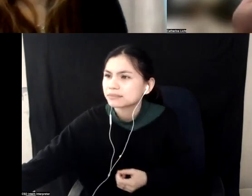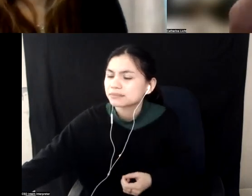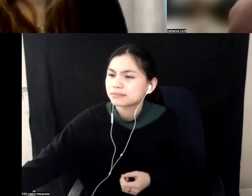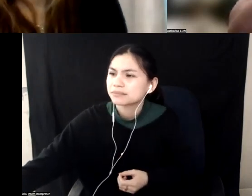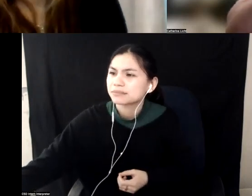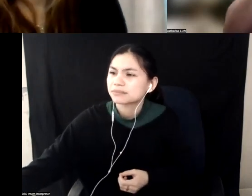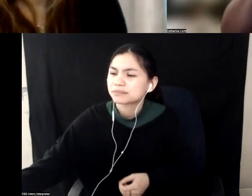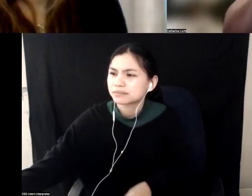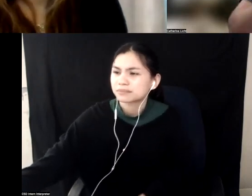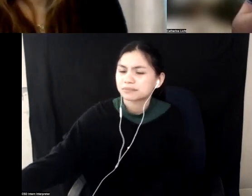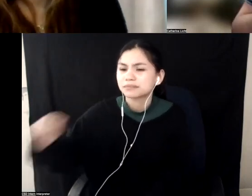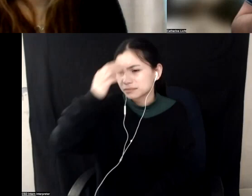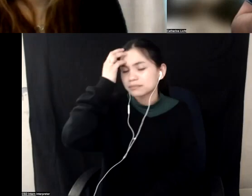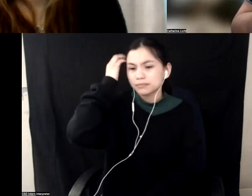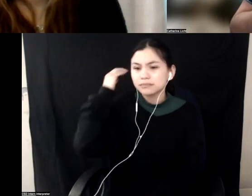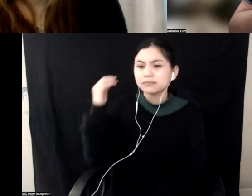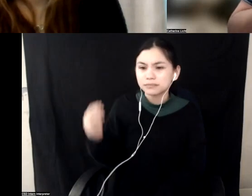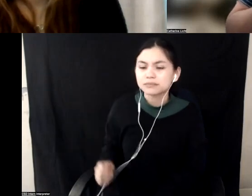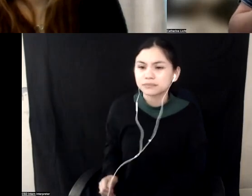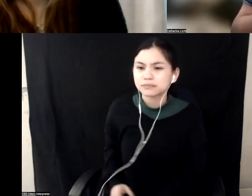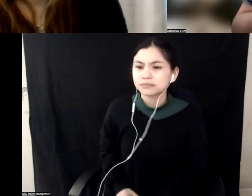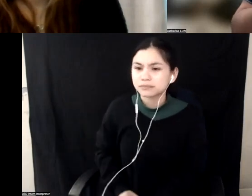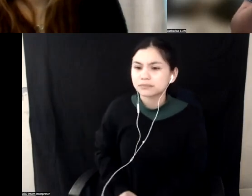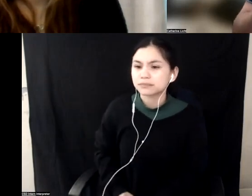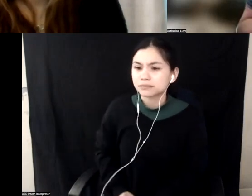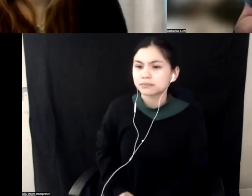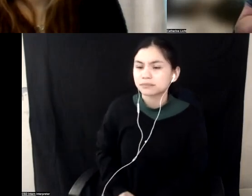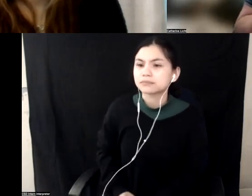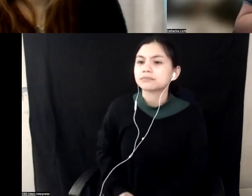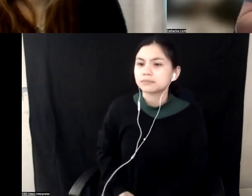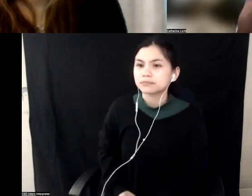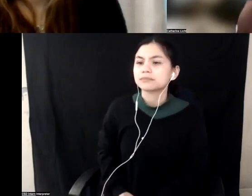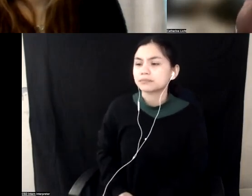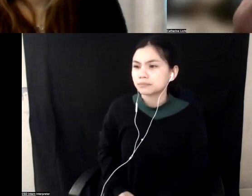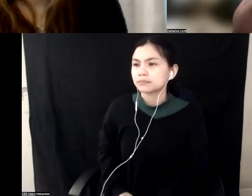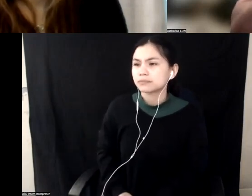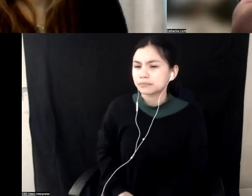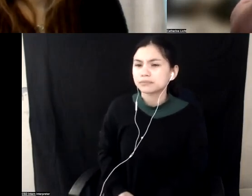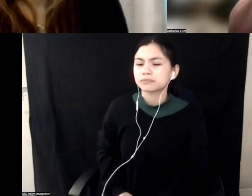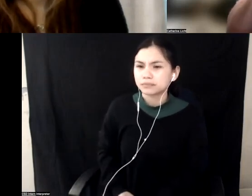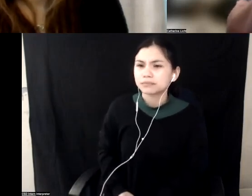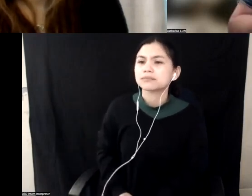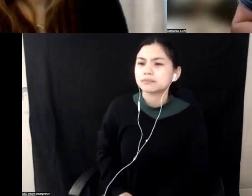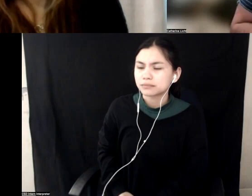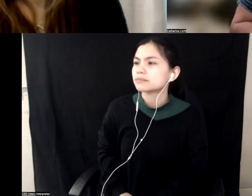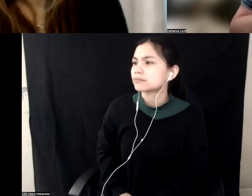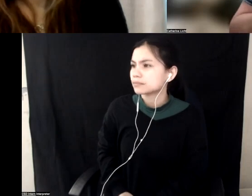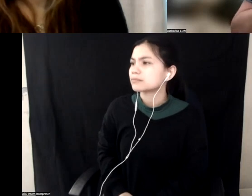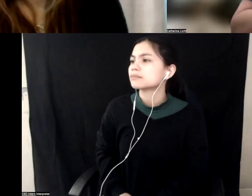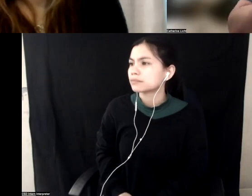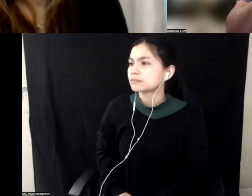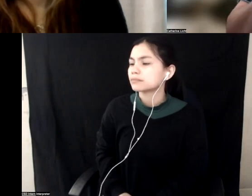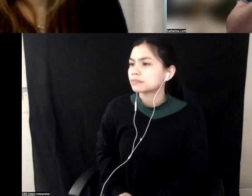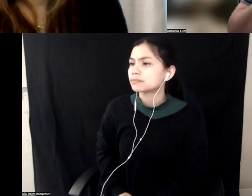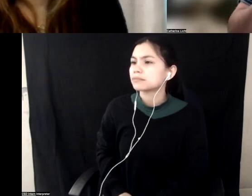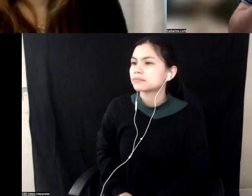we help mainstream students, families who have far less or no access to ASL to